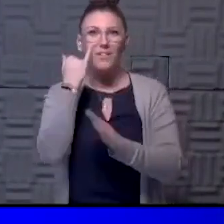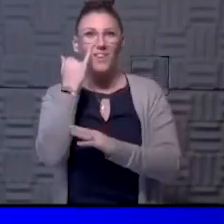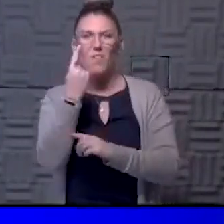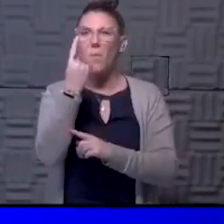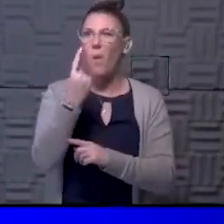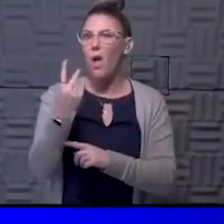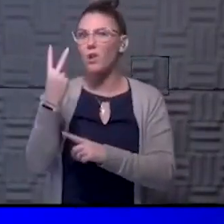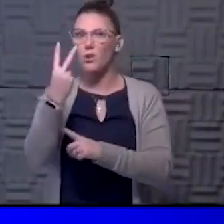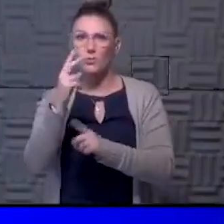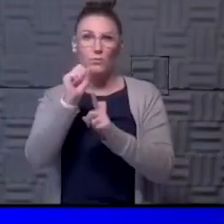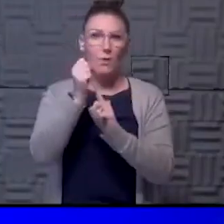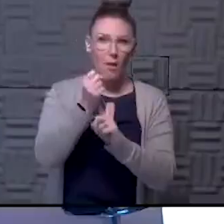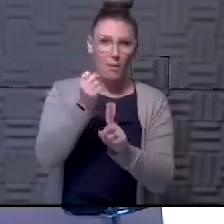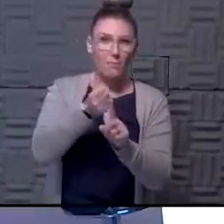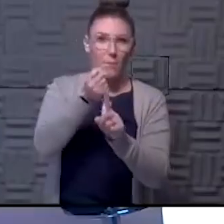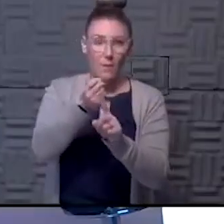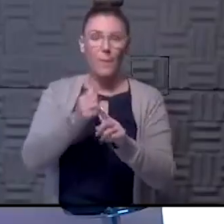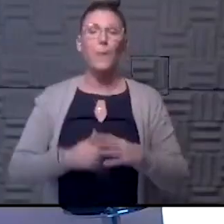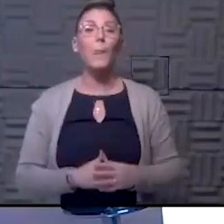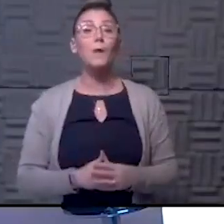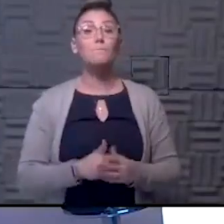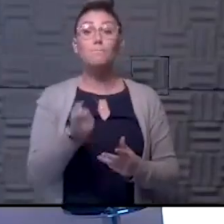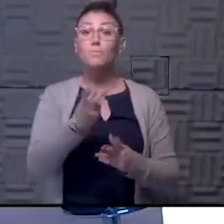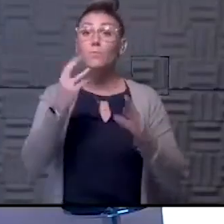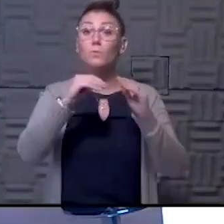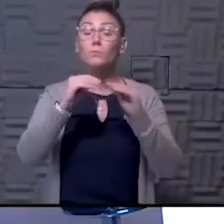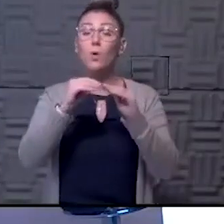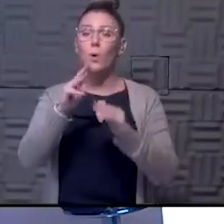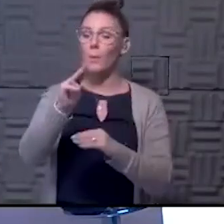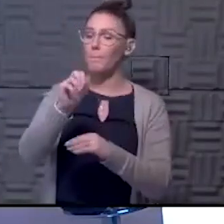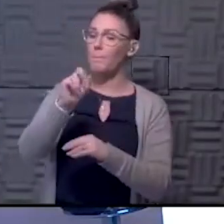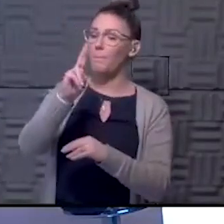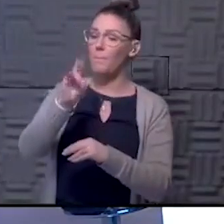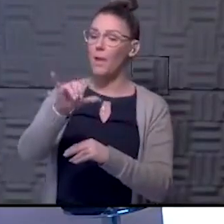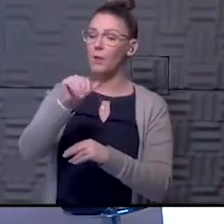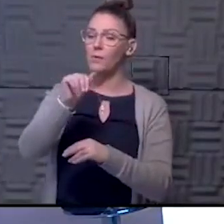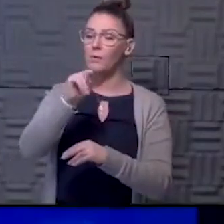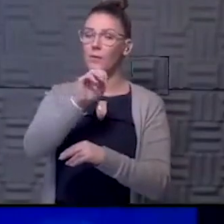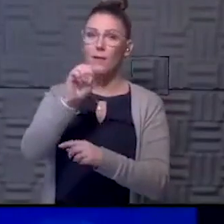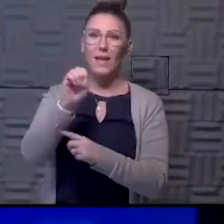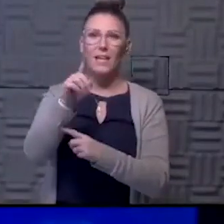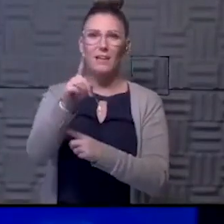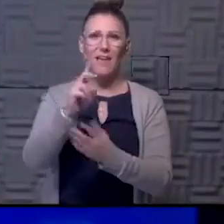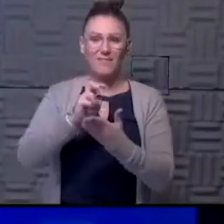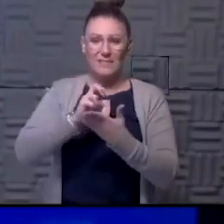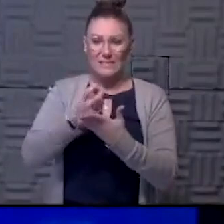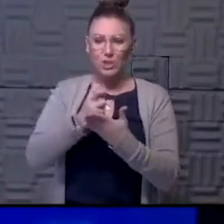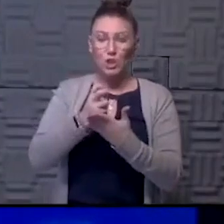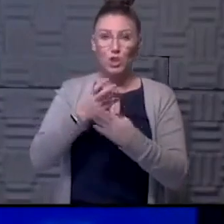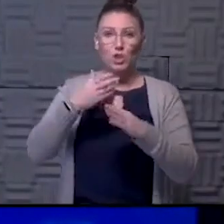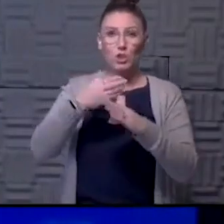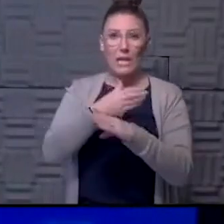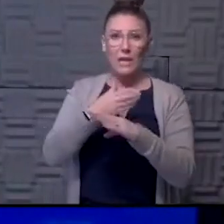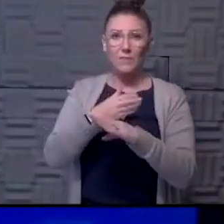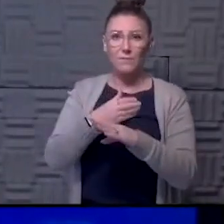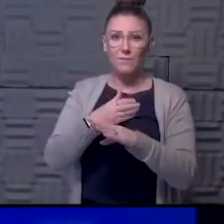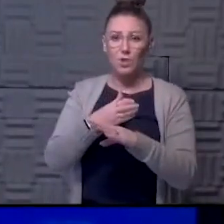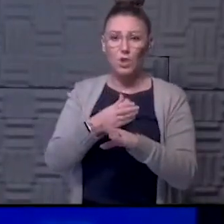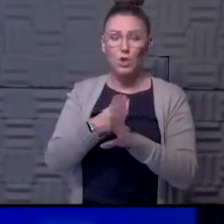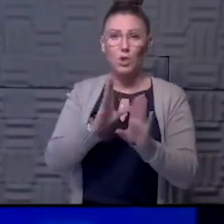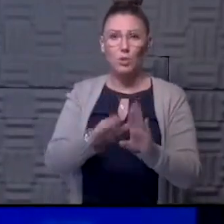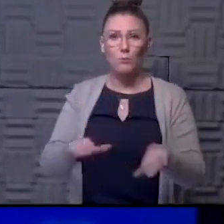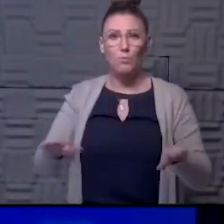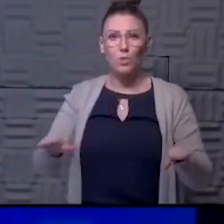in that facility. All right, Jill, a couple more questions. Sure. Mary Ann, she had seizures after having the pediatric